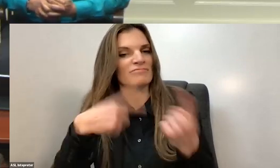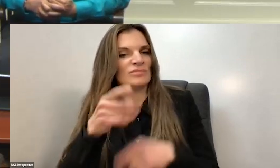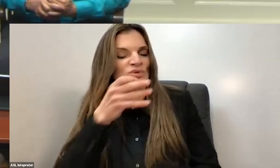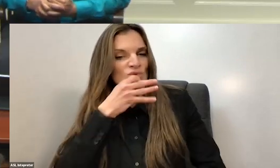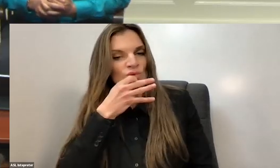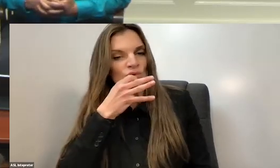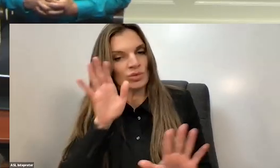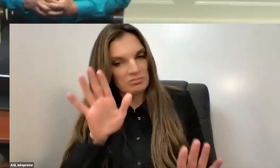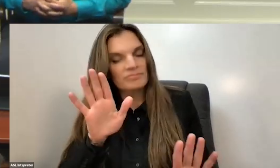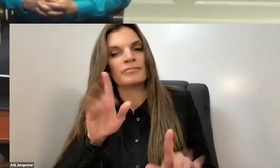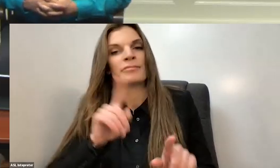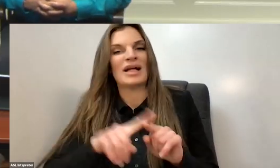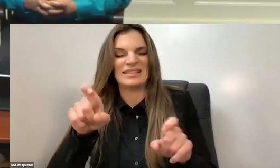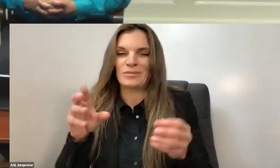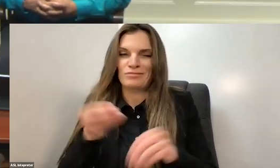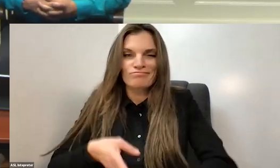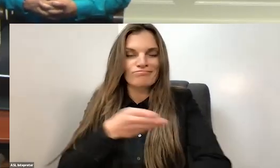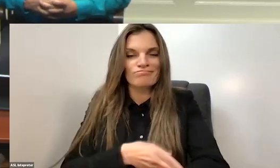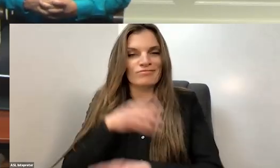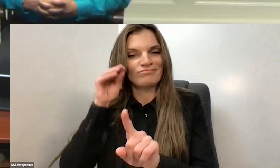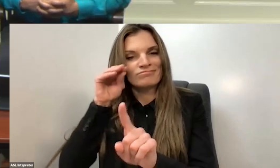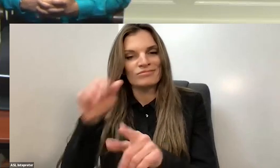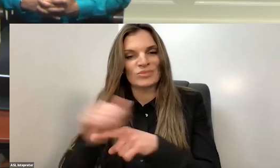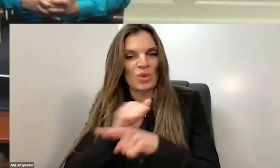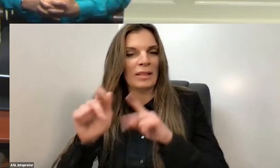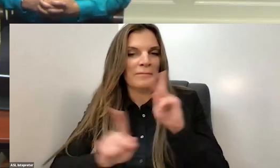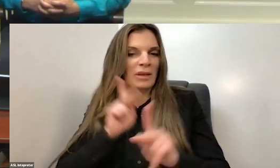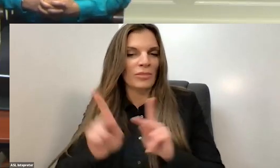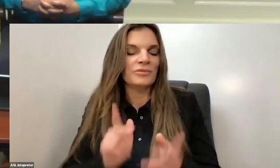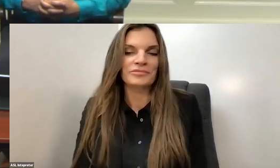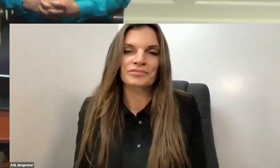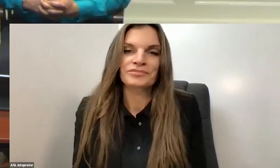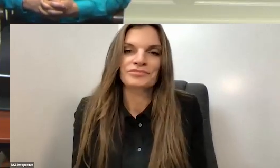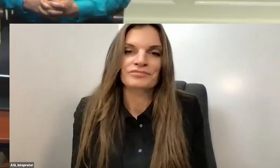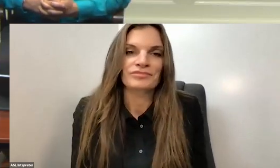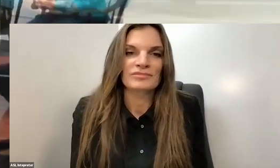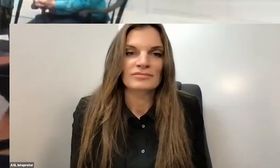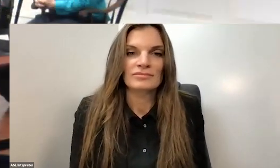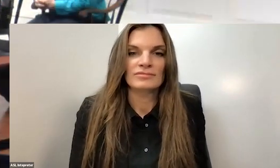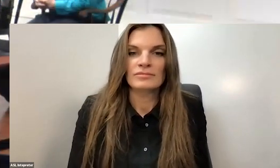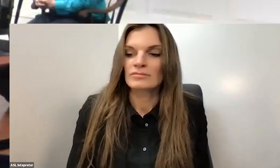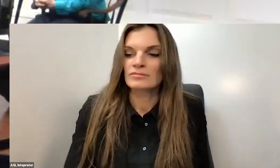people to meet the requirements that we have today as well. Thank you.